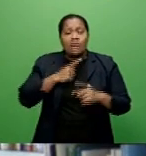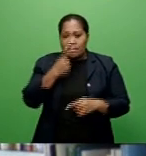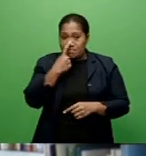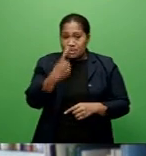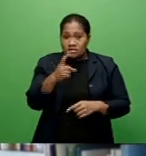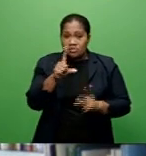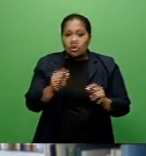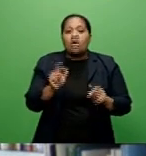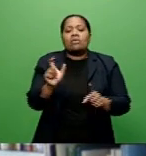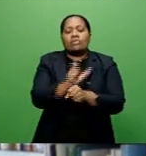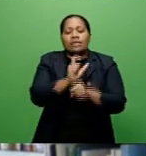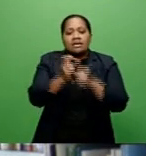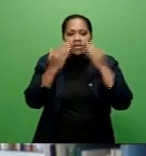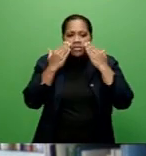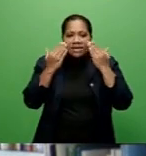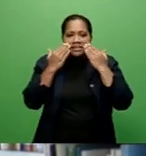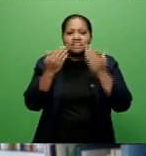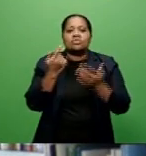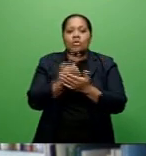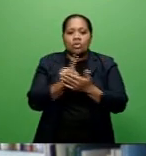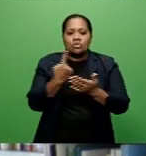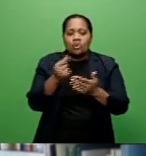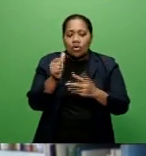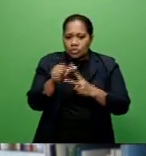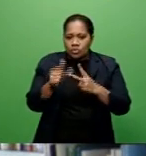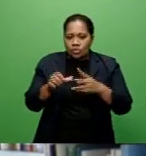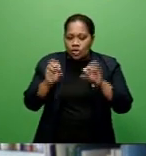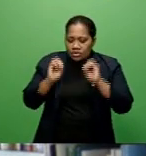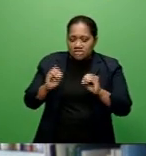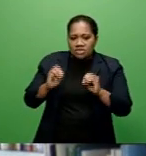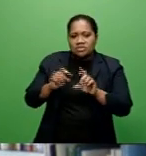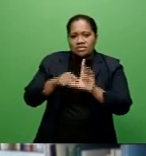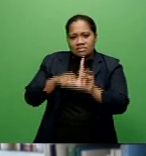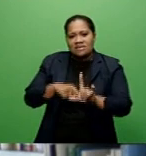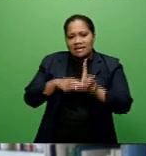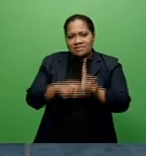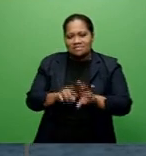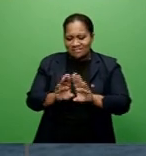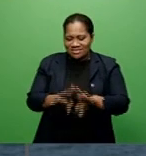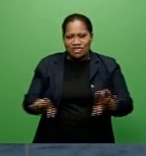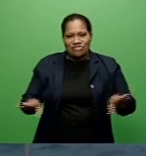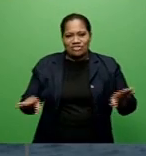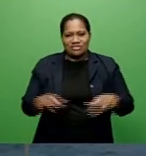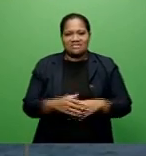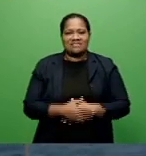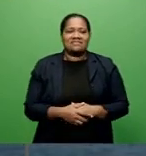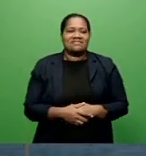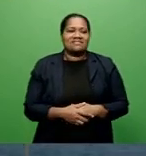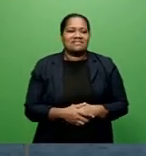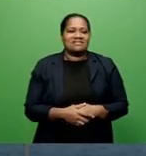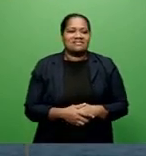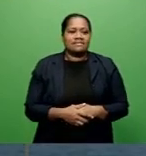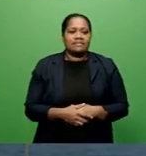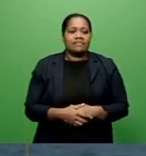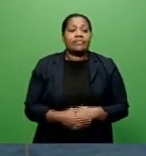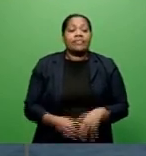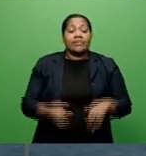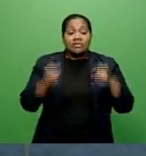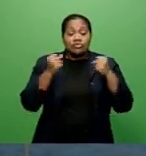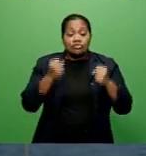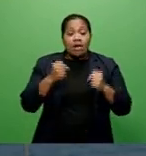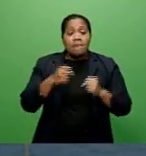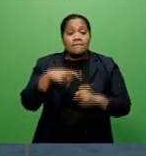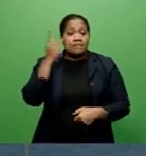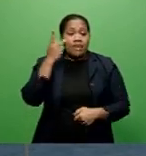and also educate the younger generation. Felipe Naikaso, FBC News. Strong parent advocacy